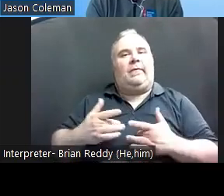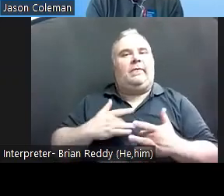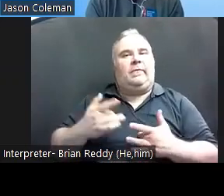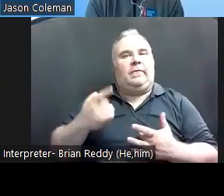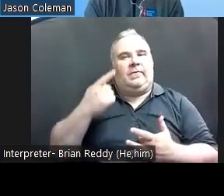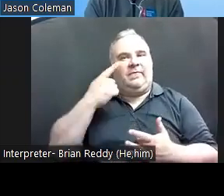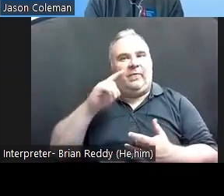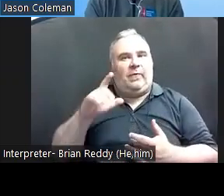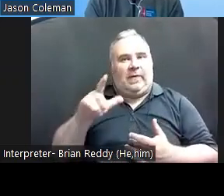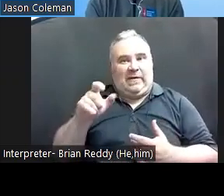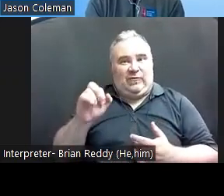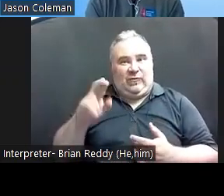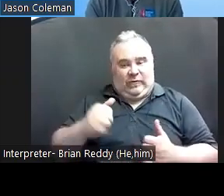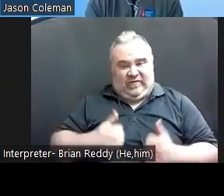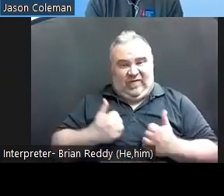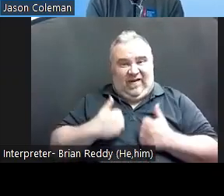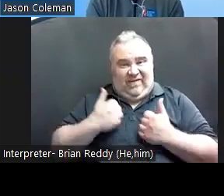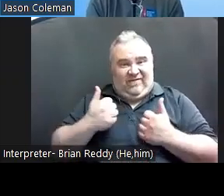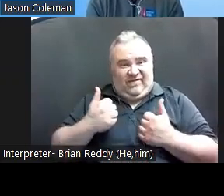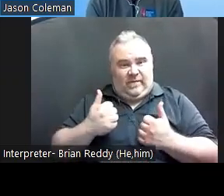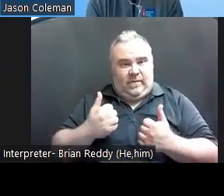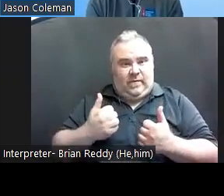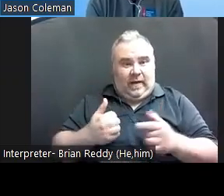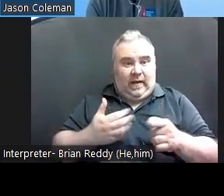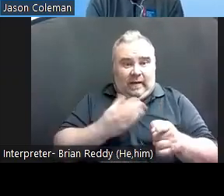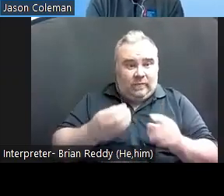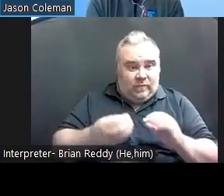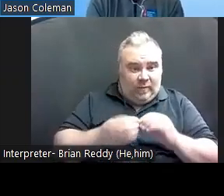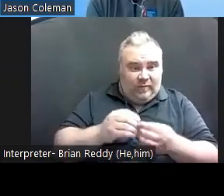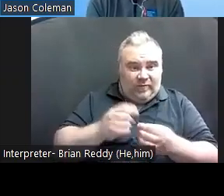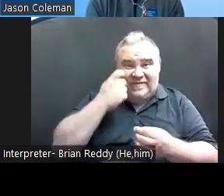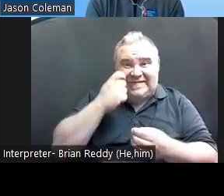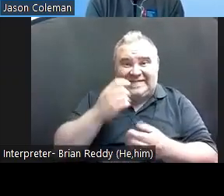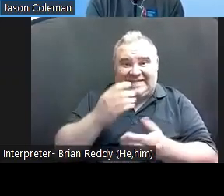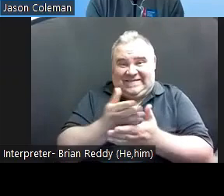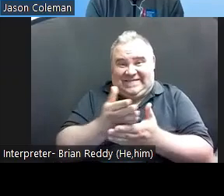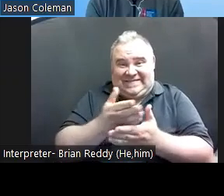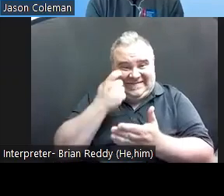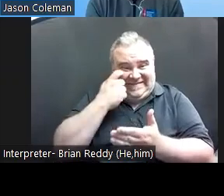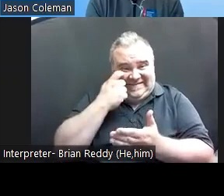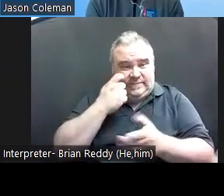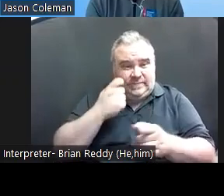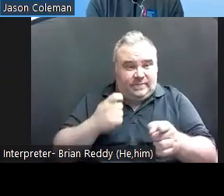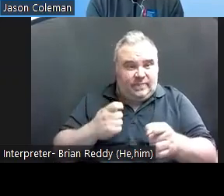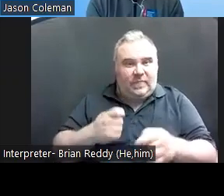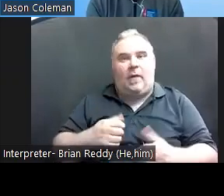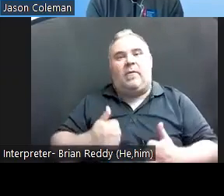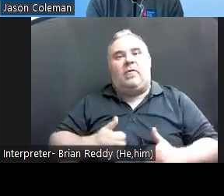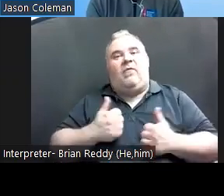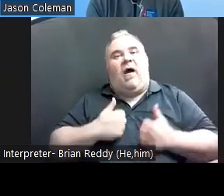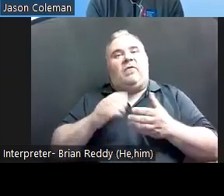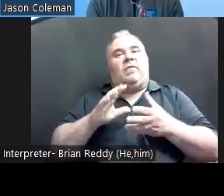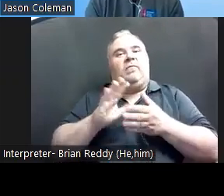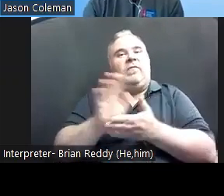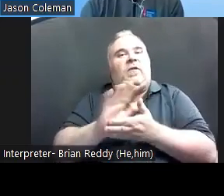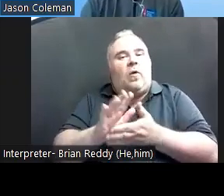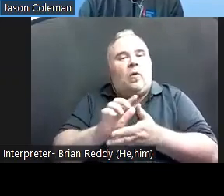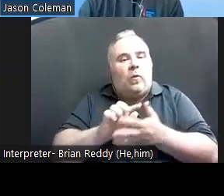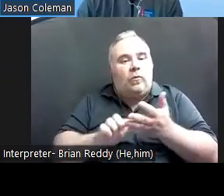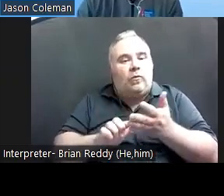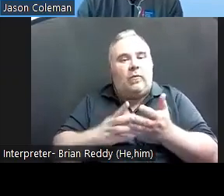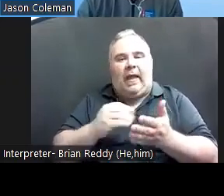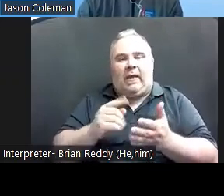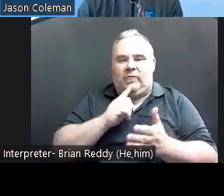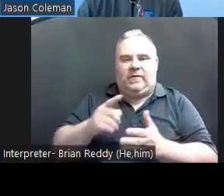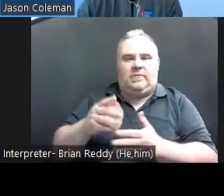survivors, you know, the numbers, such as I just shared, survivorship videos, and then a